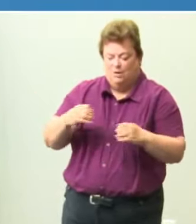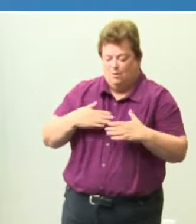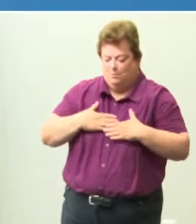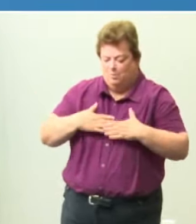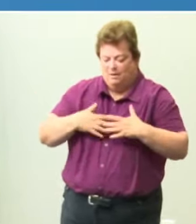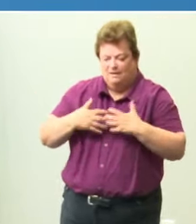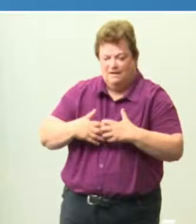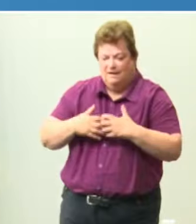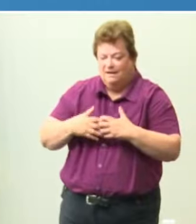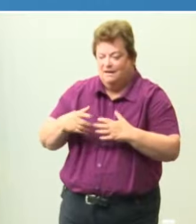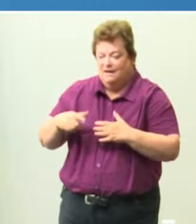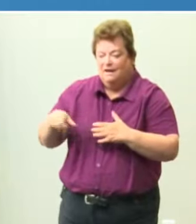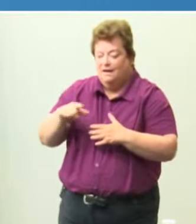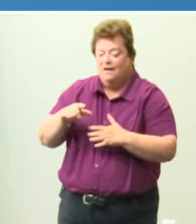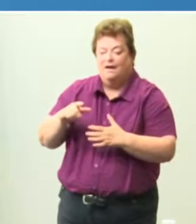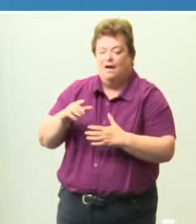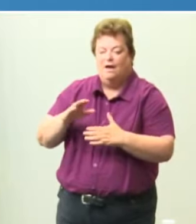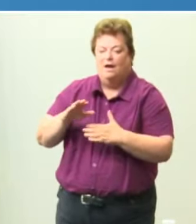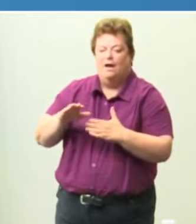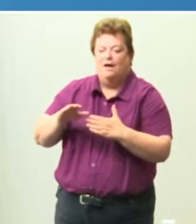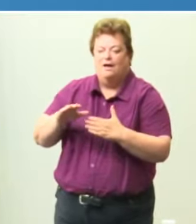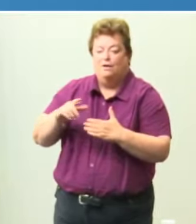are vaccinated. About